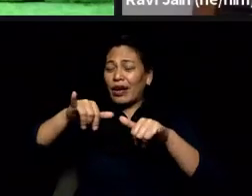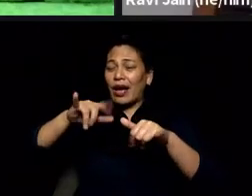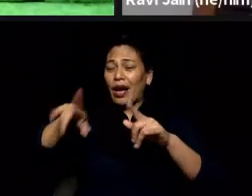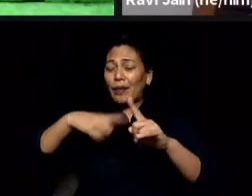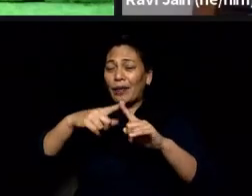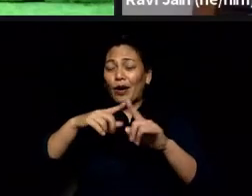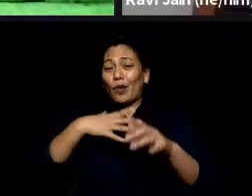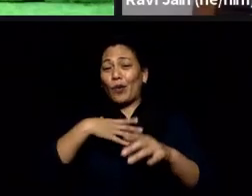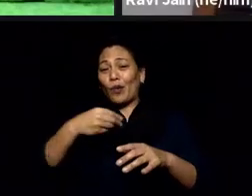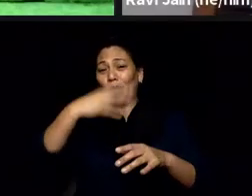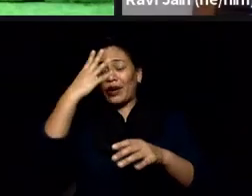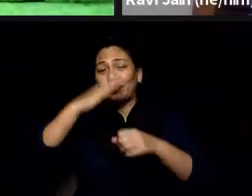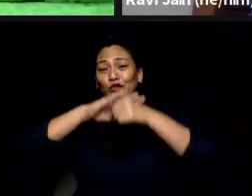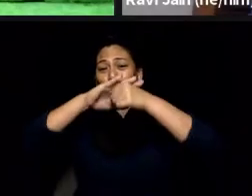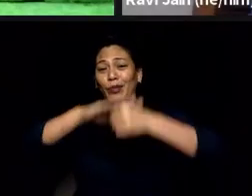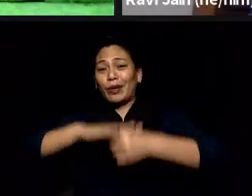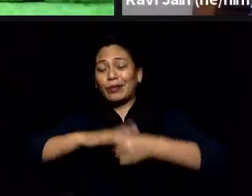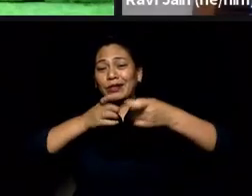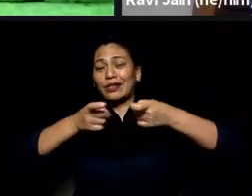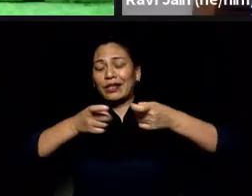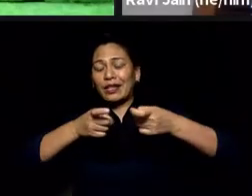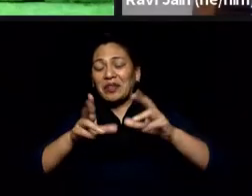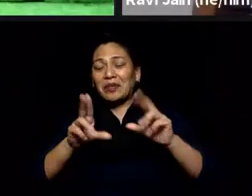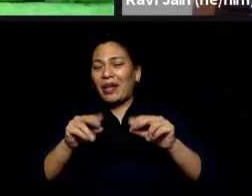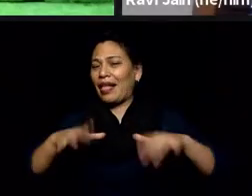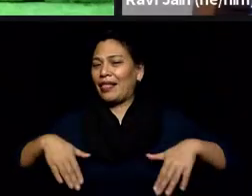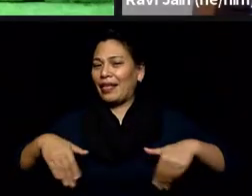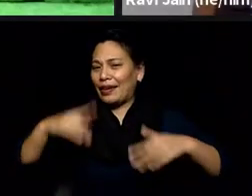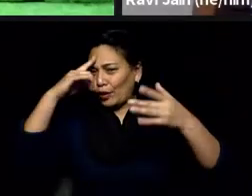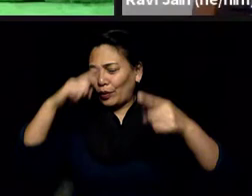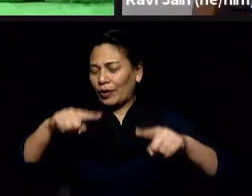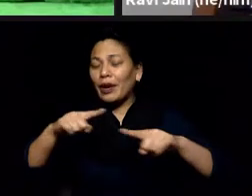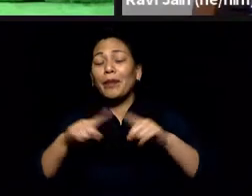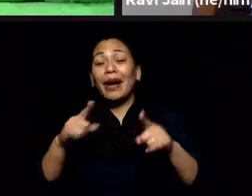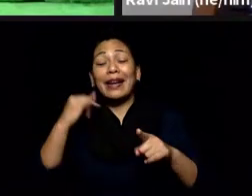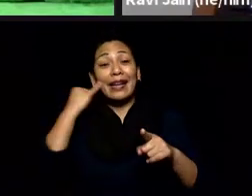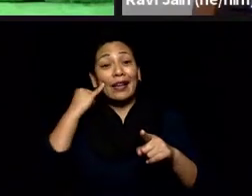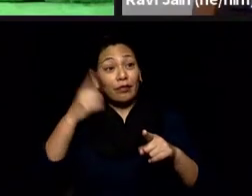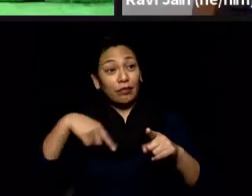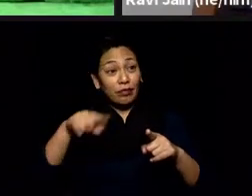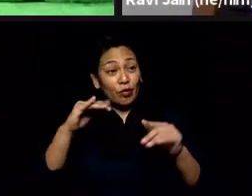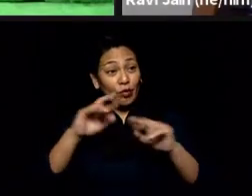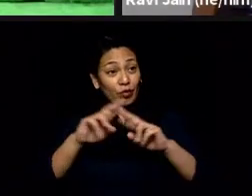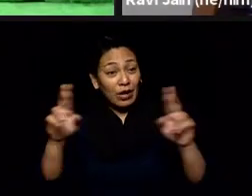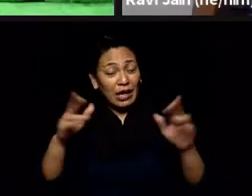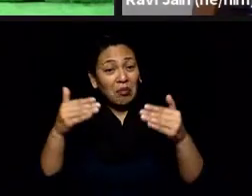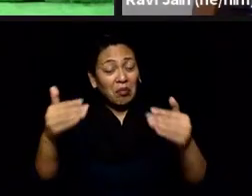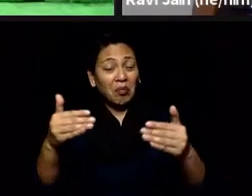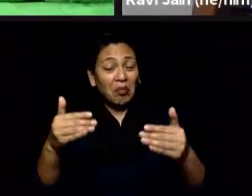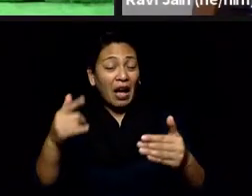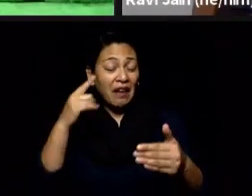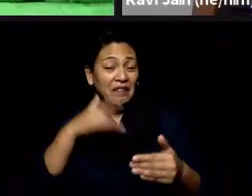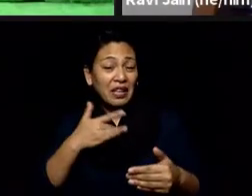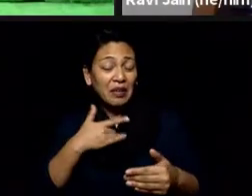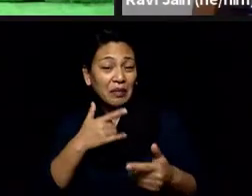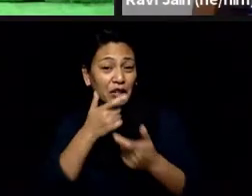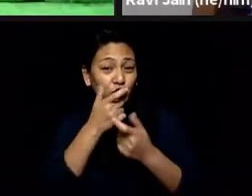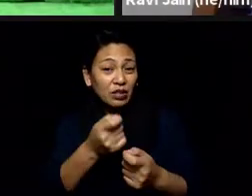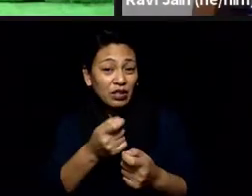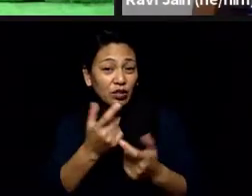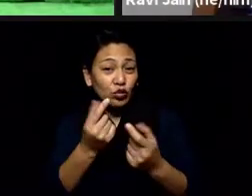and how that plays out in daily lives. But if we got there, you know, sign me up. I think that would be really interesting, because